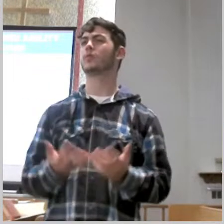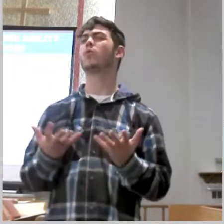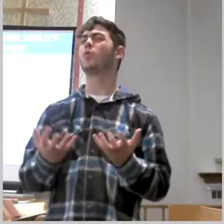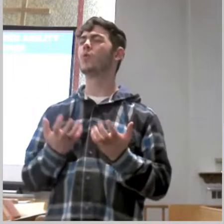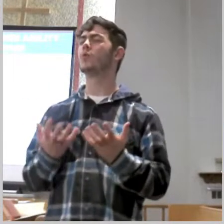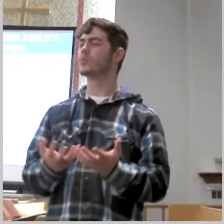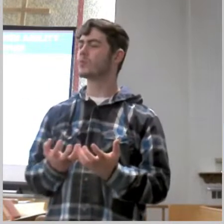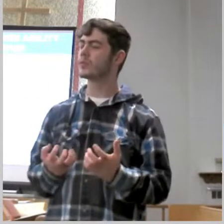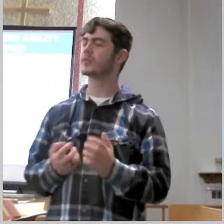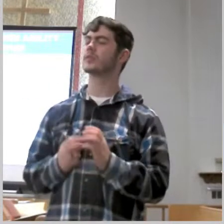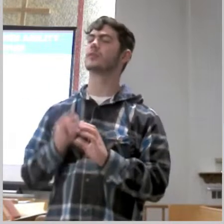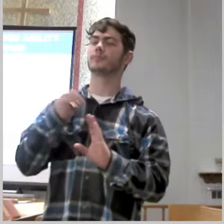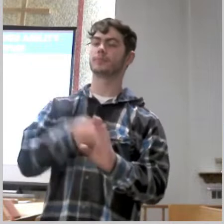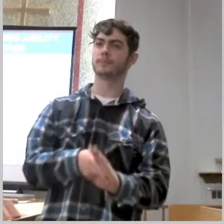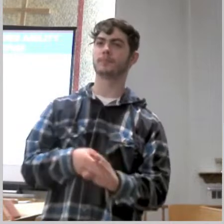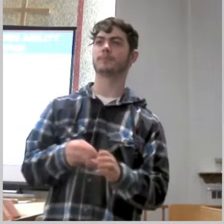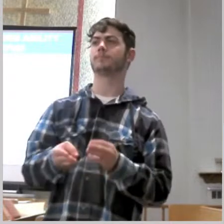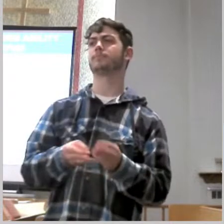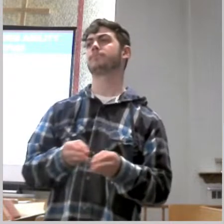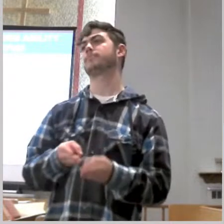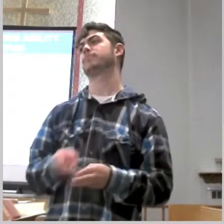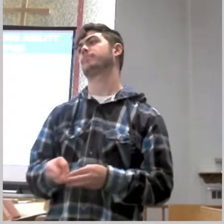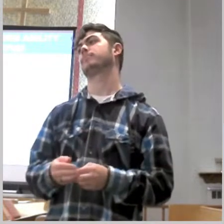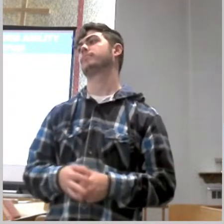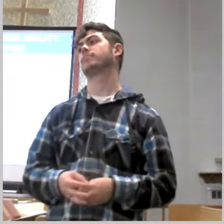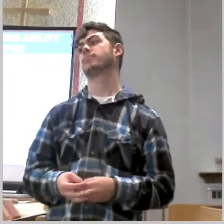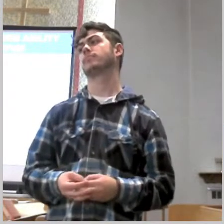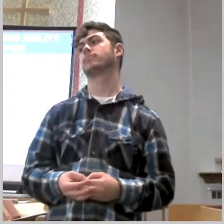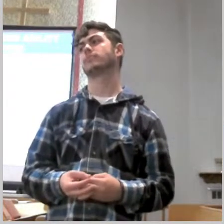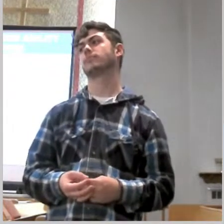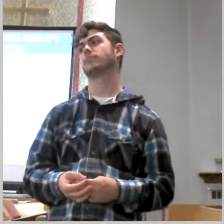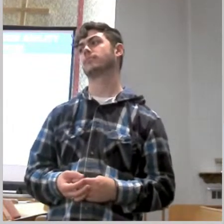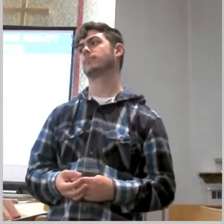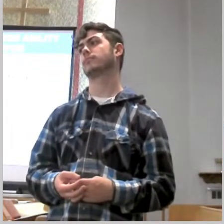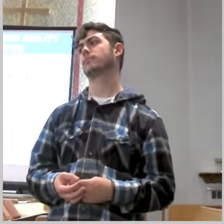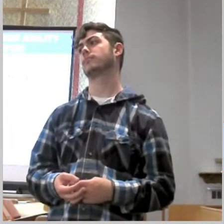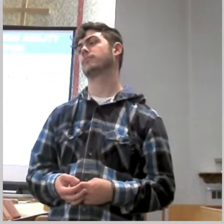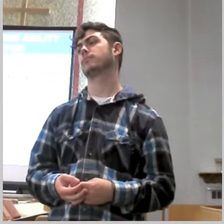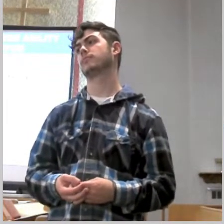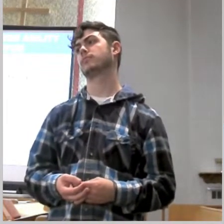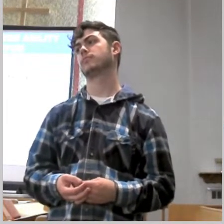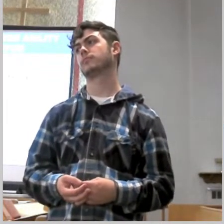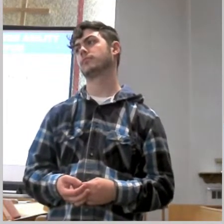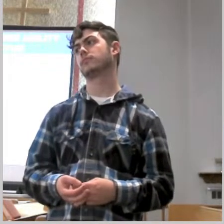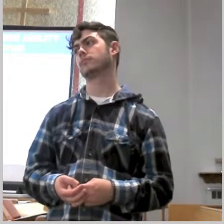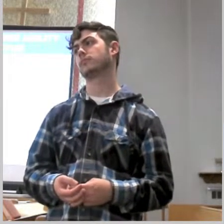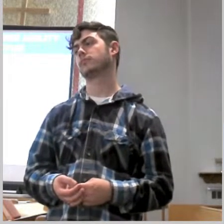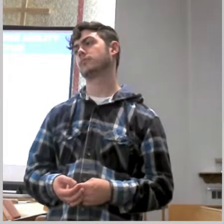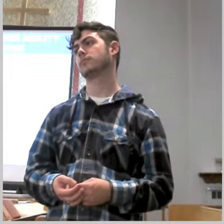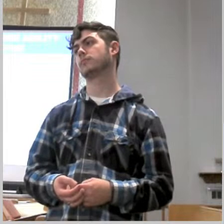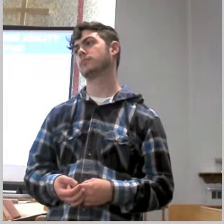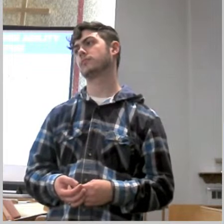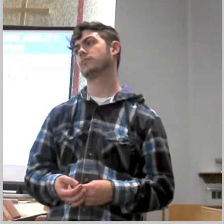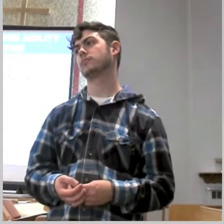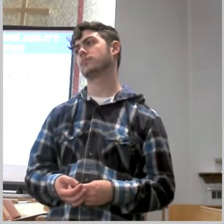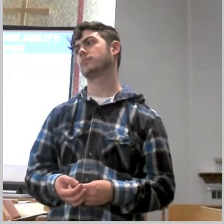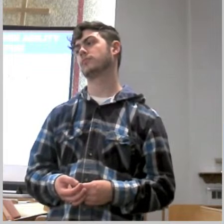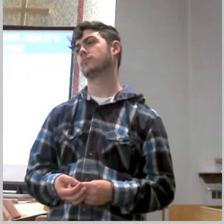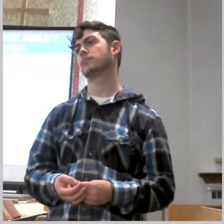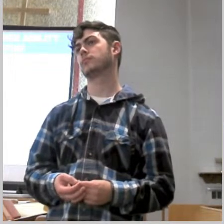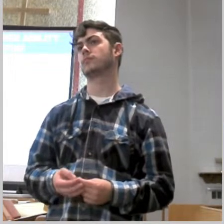participate. Notice the emphasis here. They gave what they could. They didn't give what they did not have.